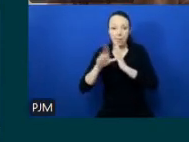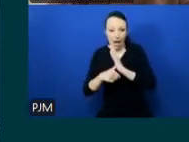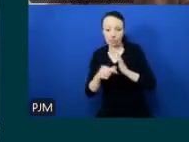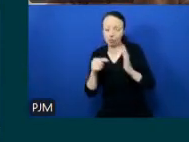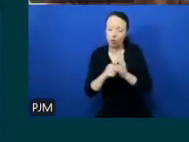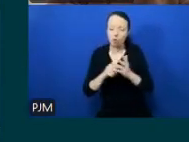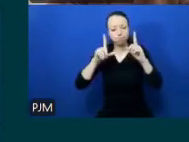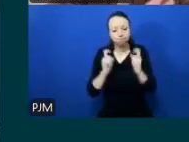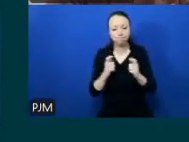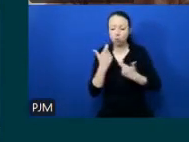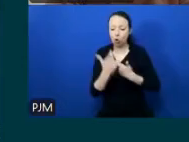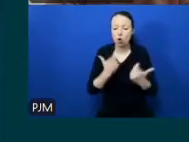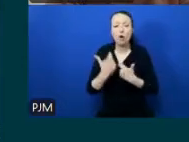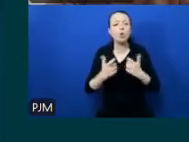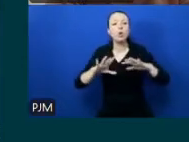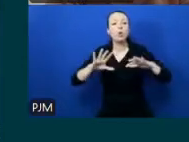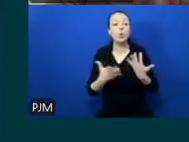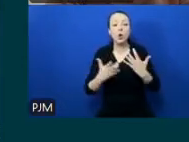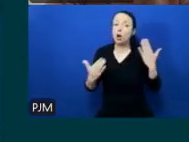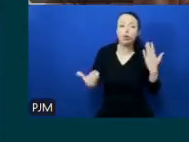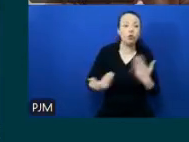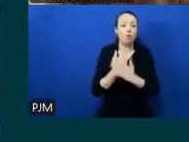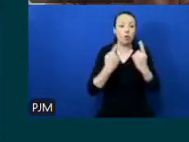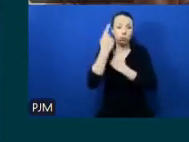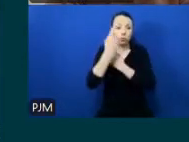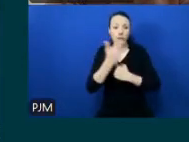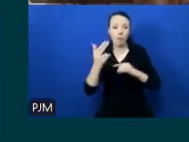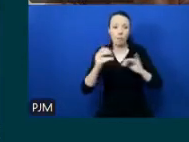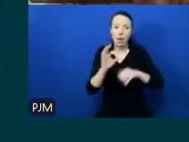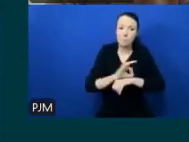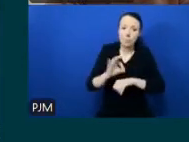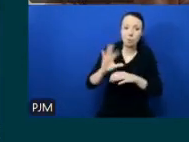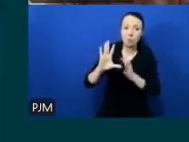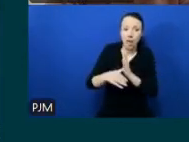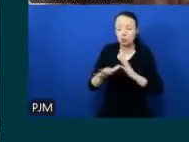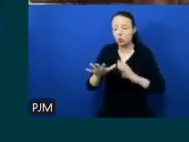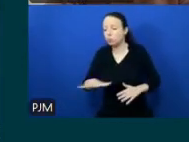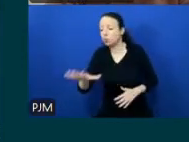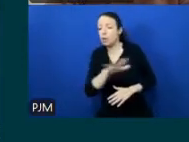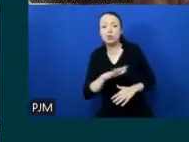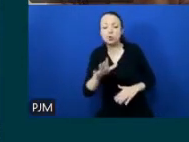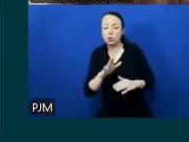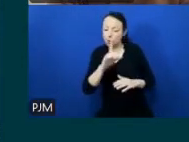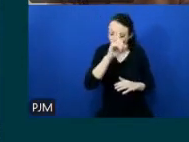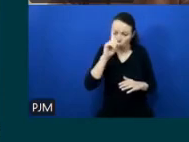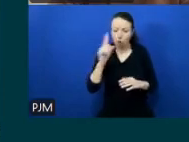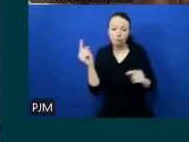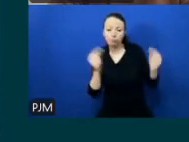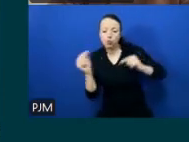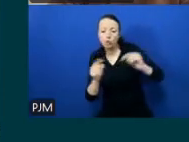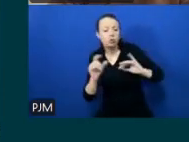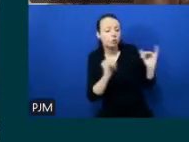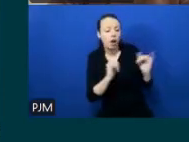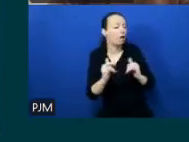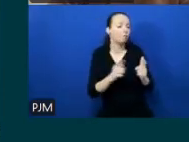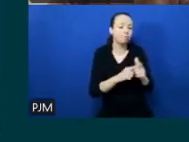manage cities, from public space and streets to water systems and soil. So to